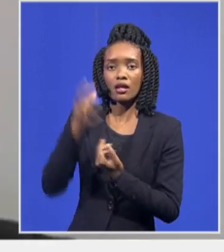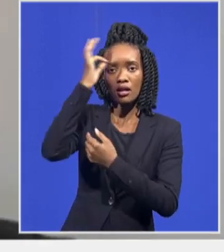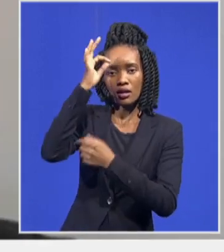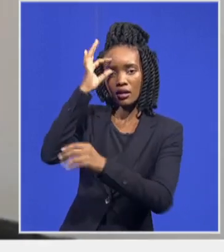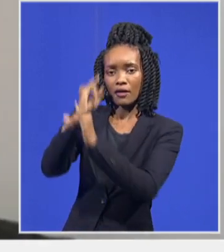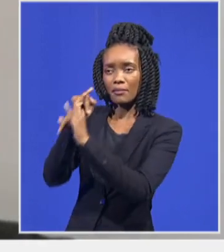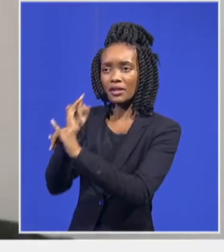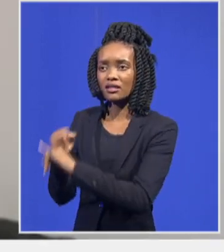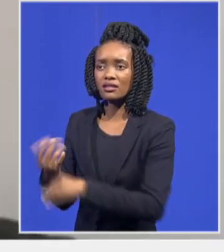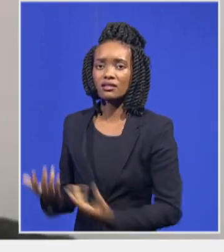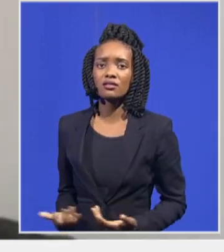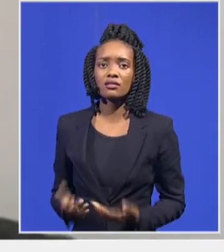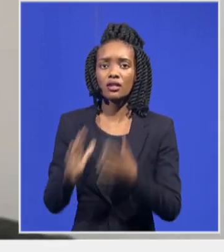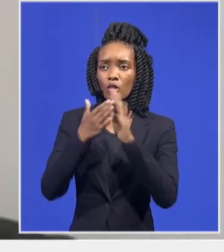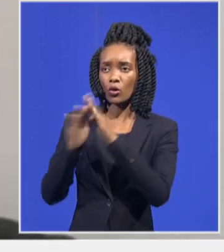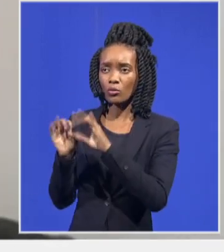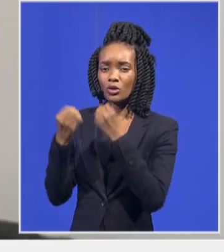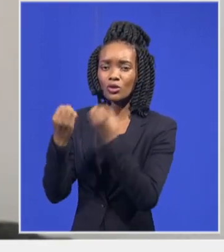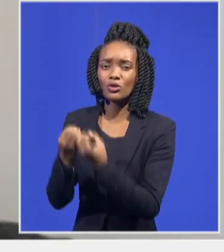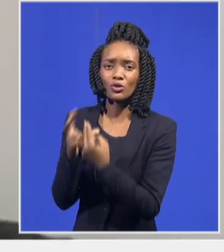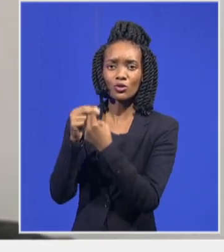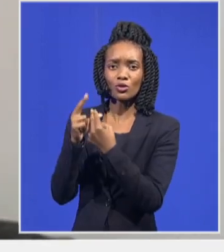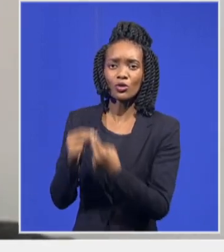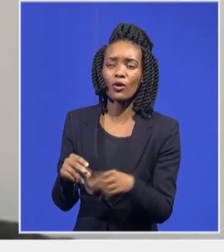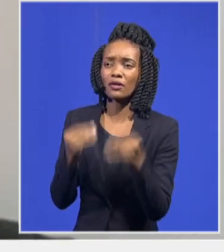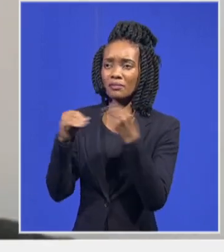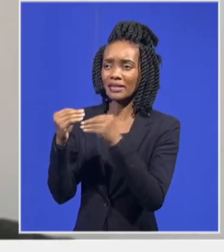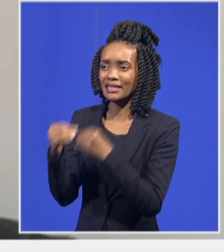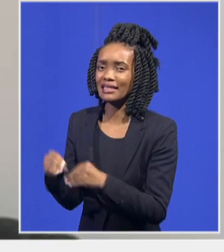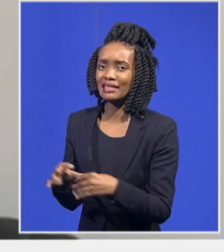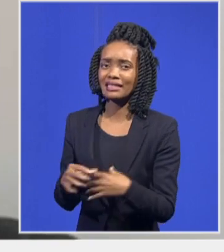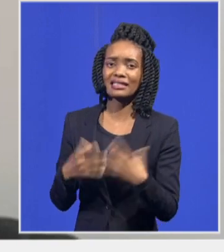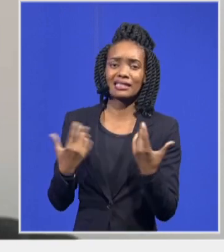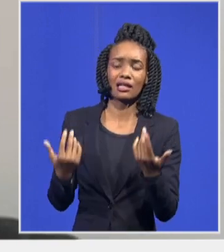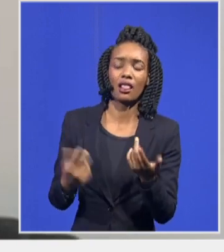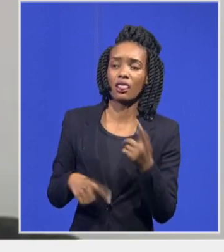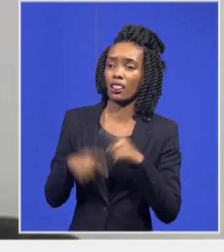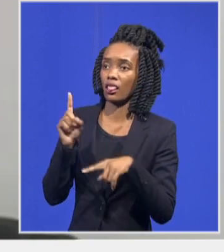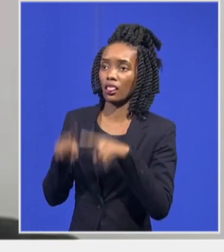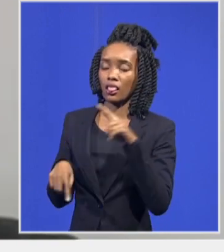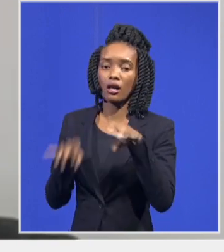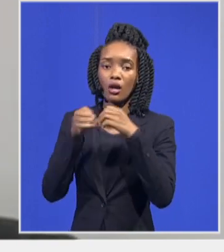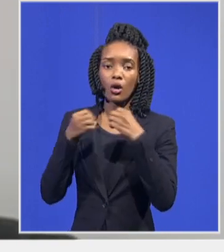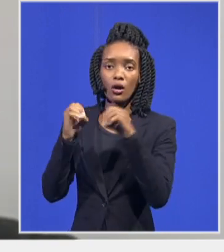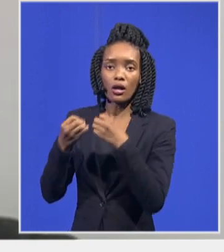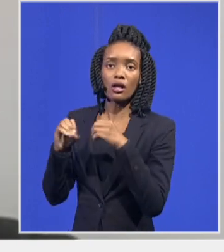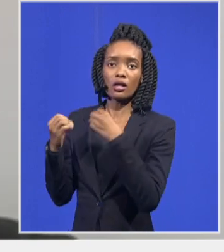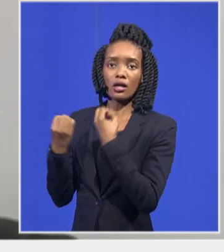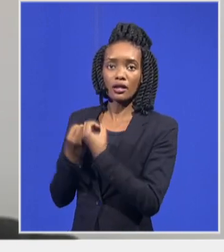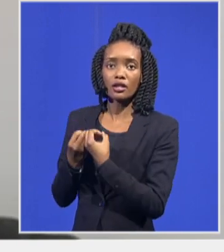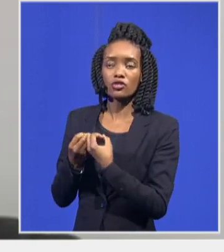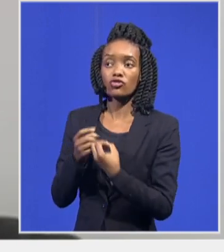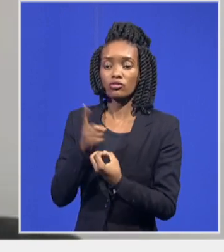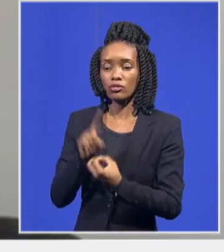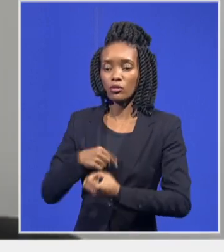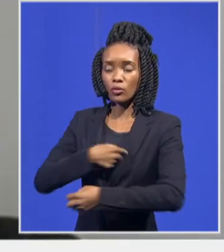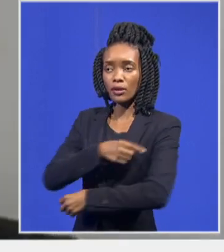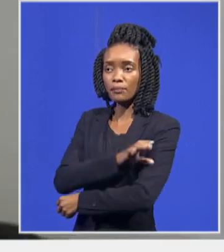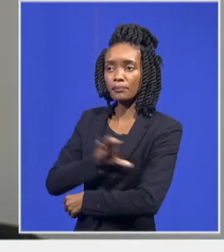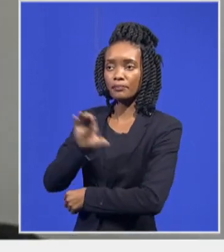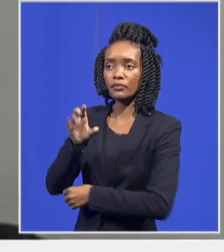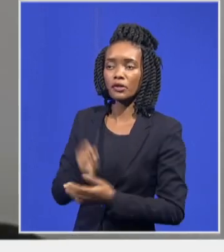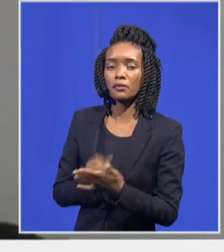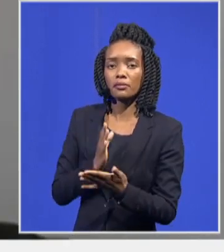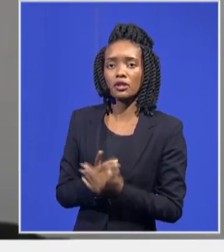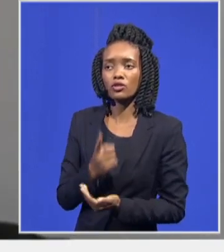civil society, unions, business, various organizations to be able to support the